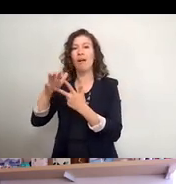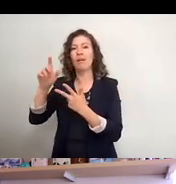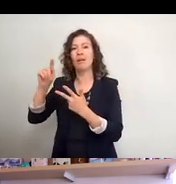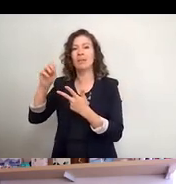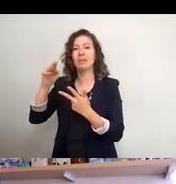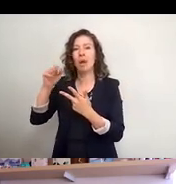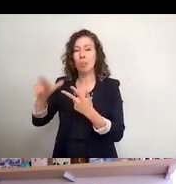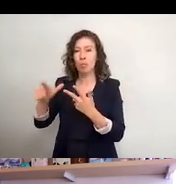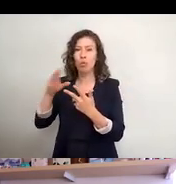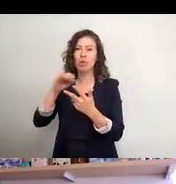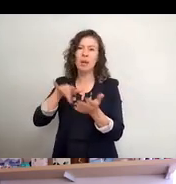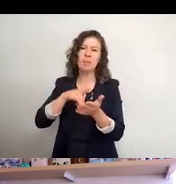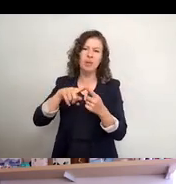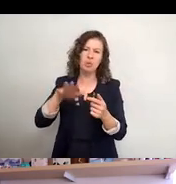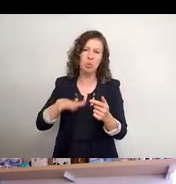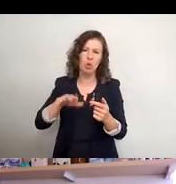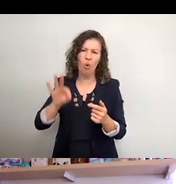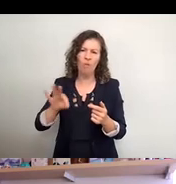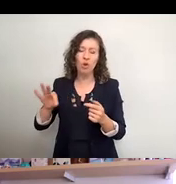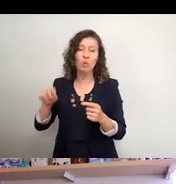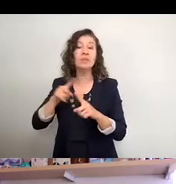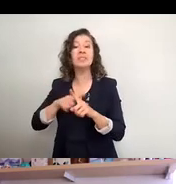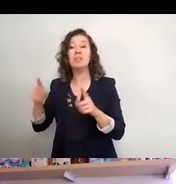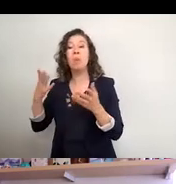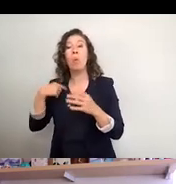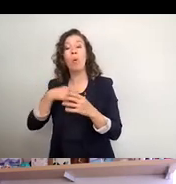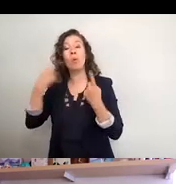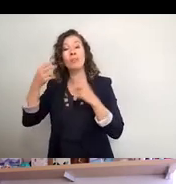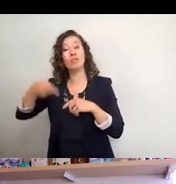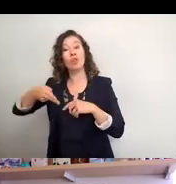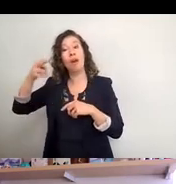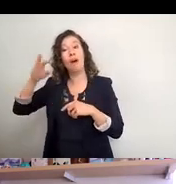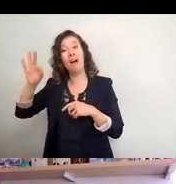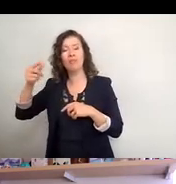then no differences in what we would consider to be kind of like high frequency gamma.